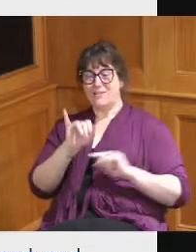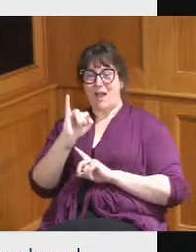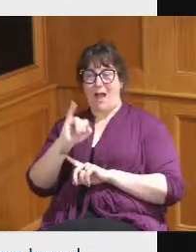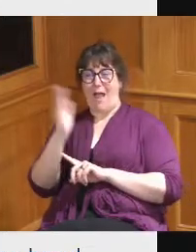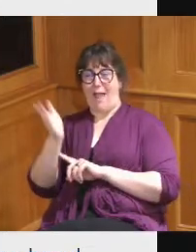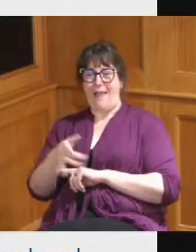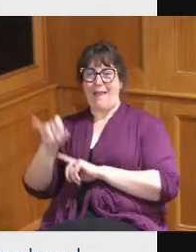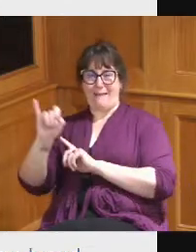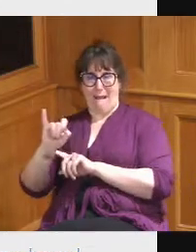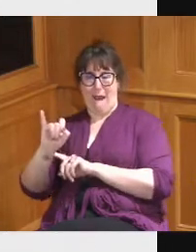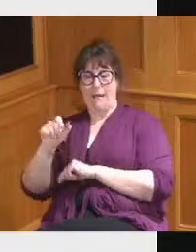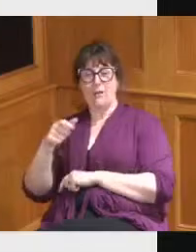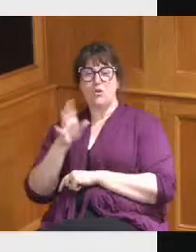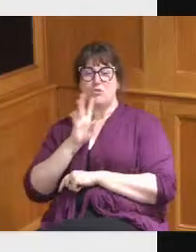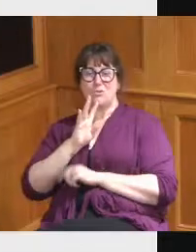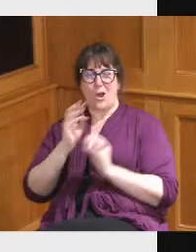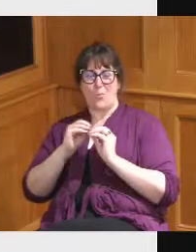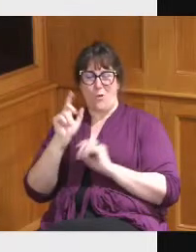We're going to talk more about that.